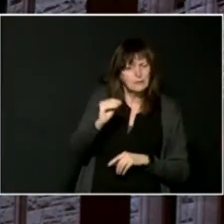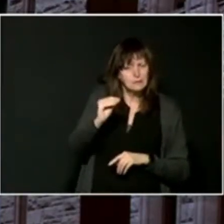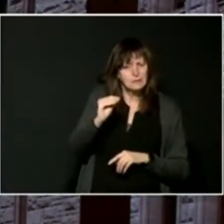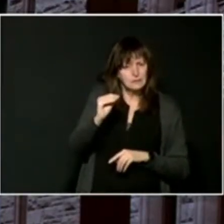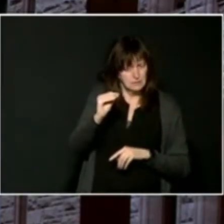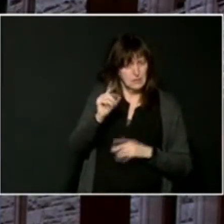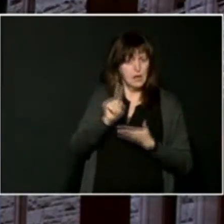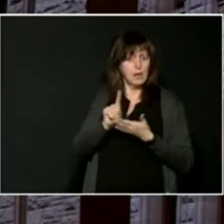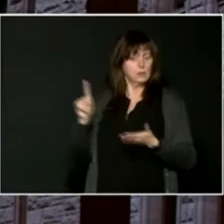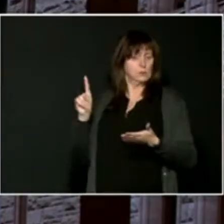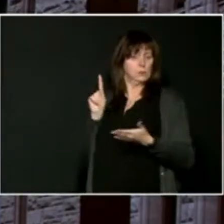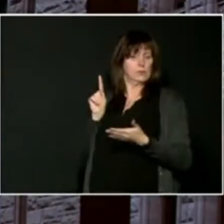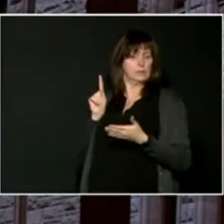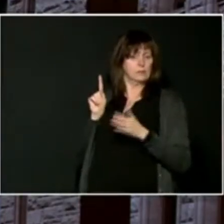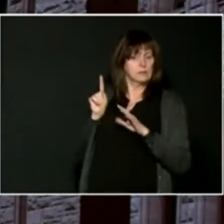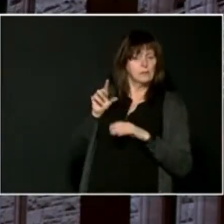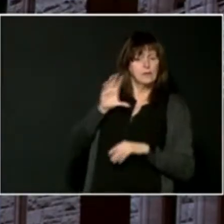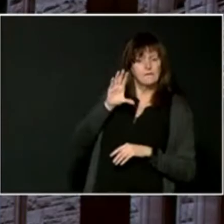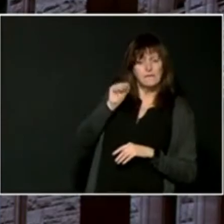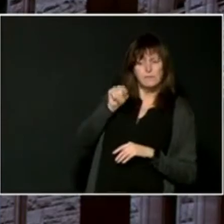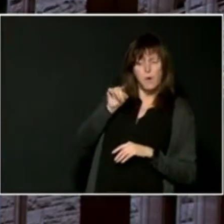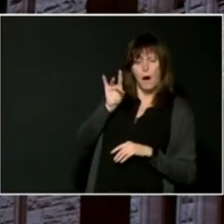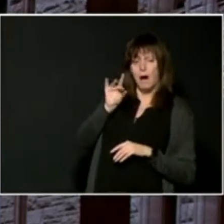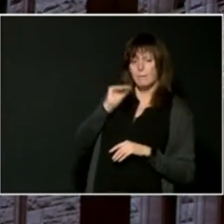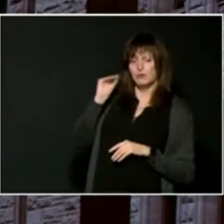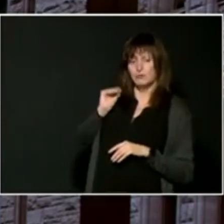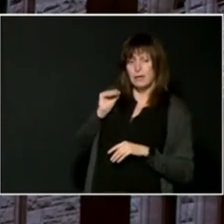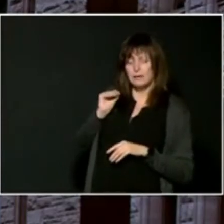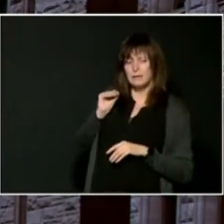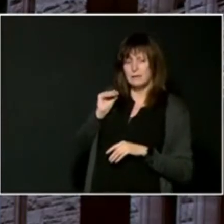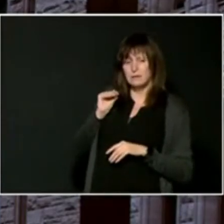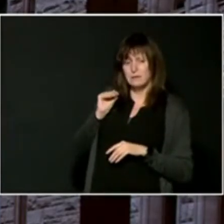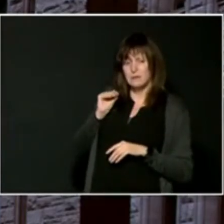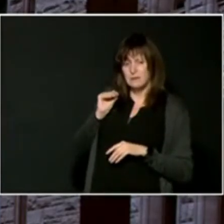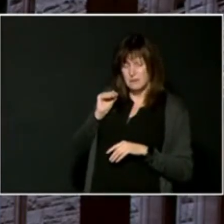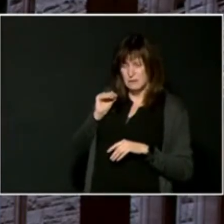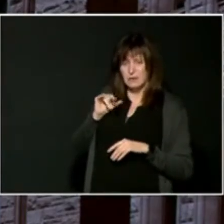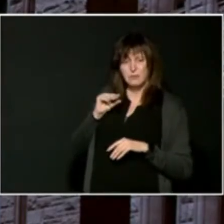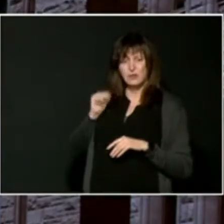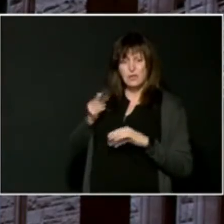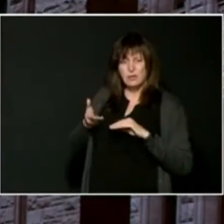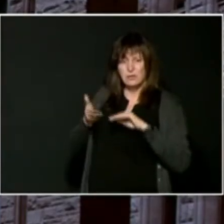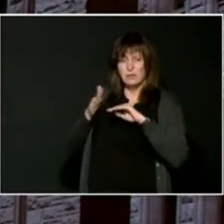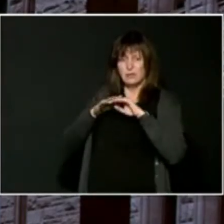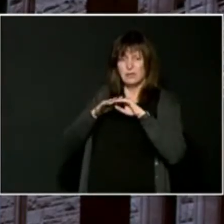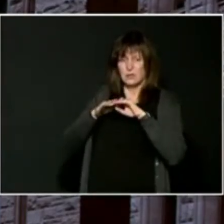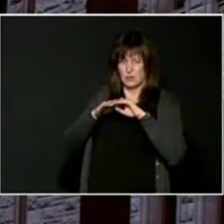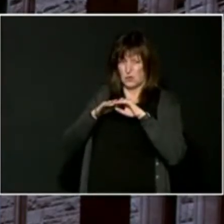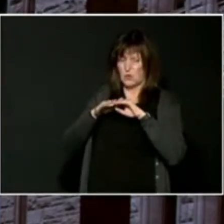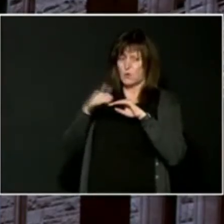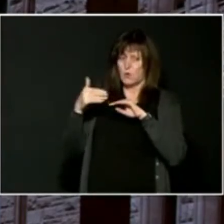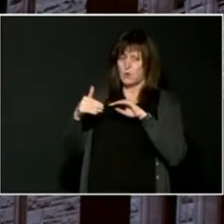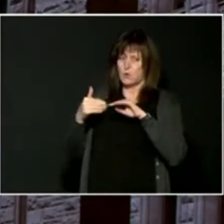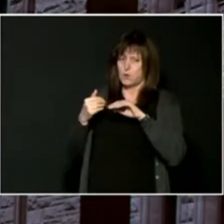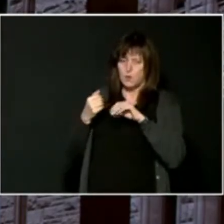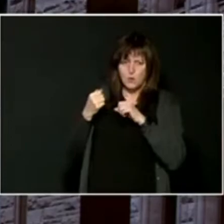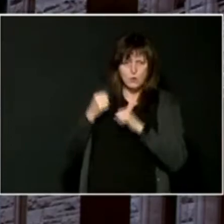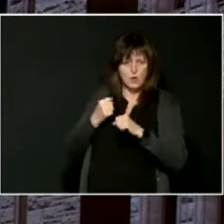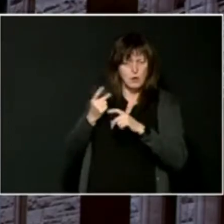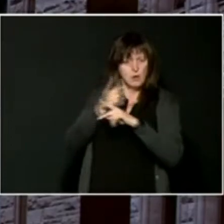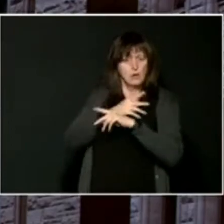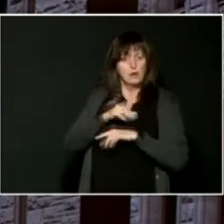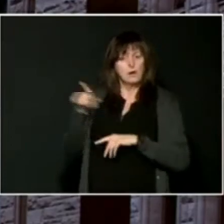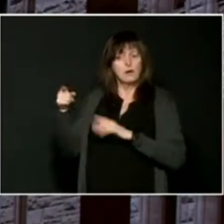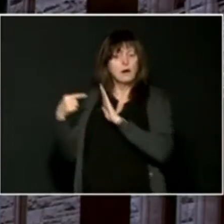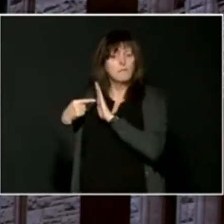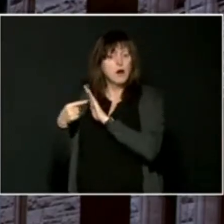a week ago. So the percent is climbing, and it is now the dominant, as the modelers said it would be. And the lines, as